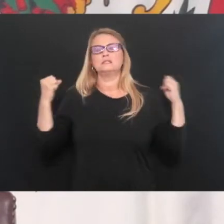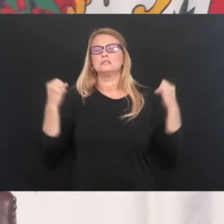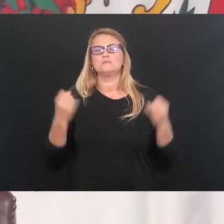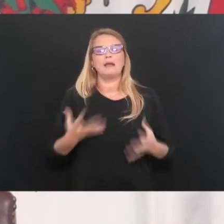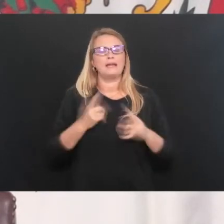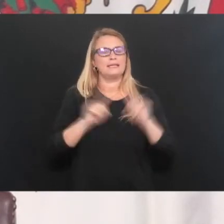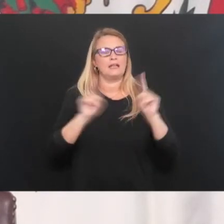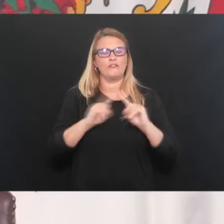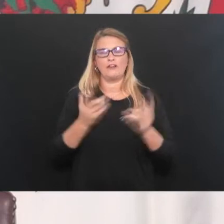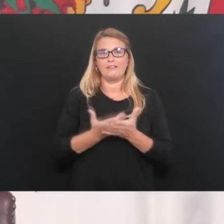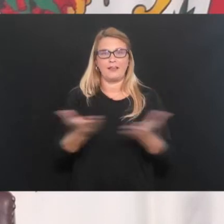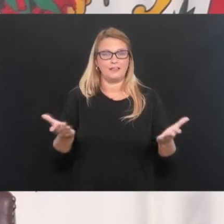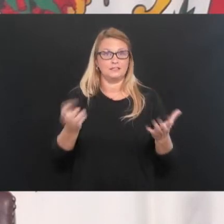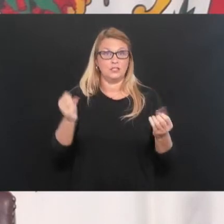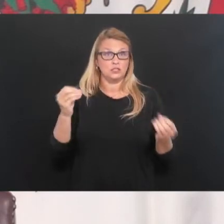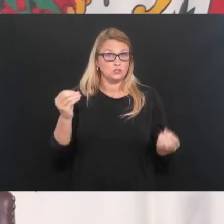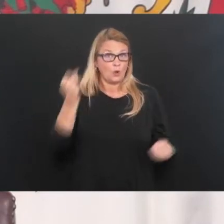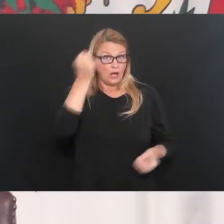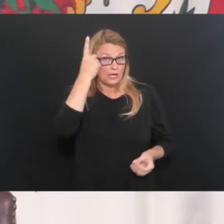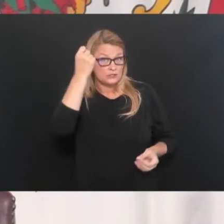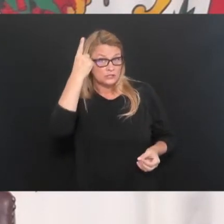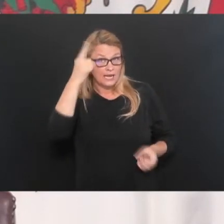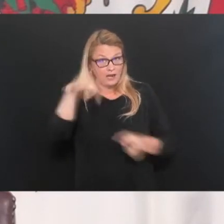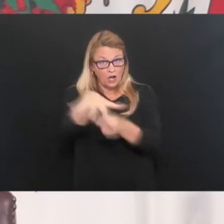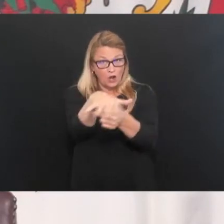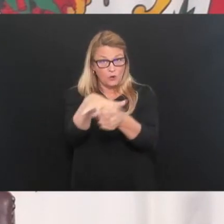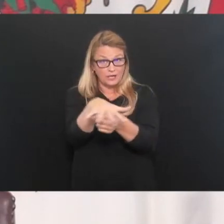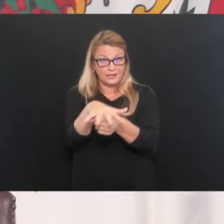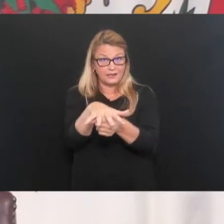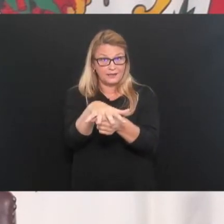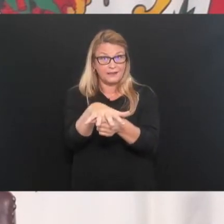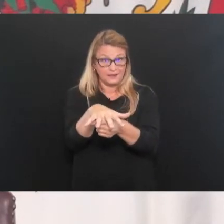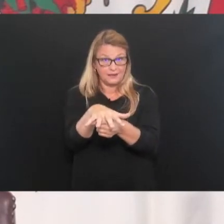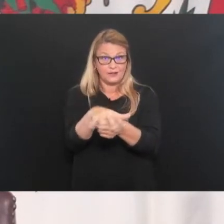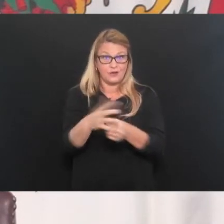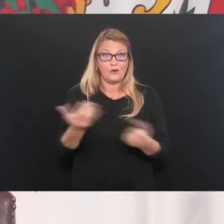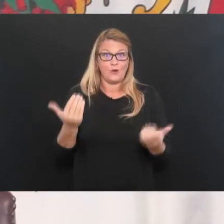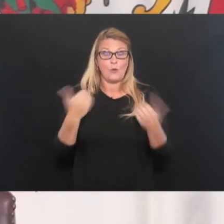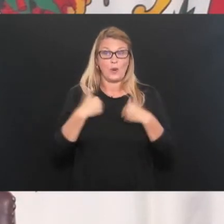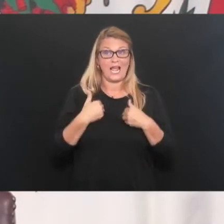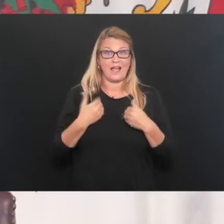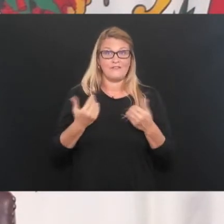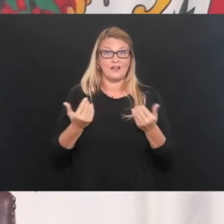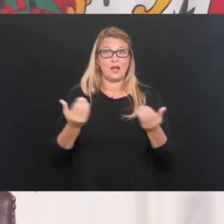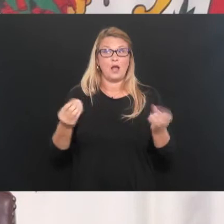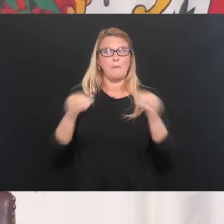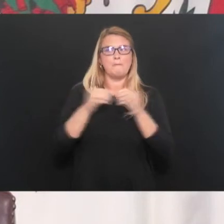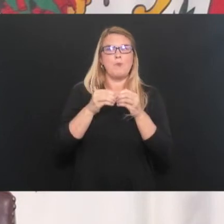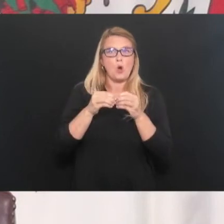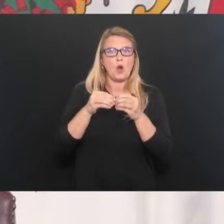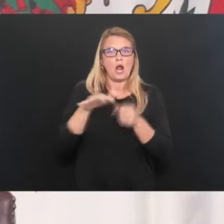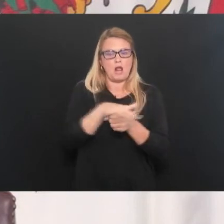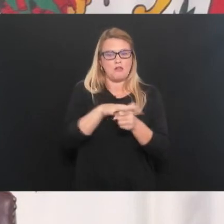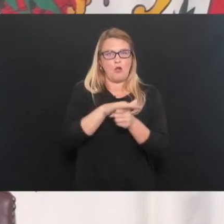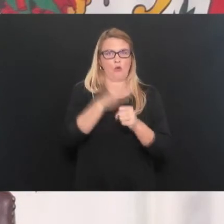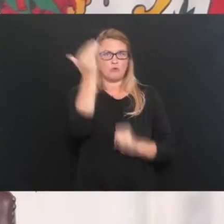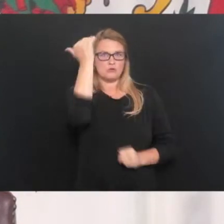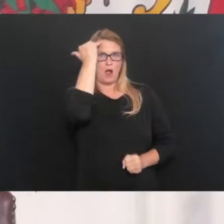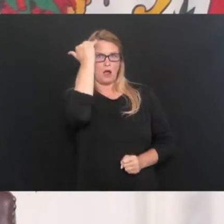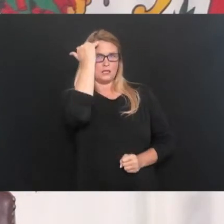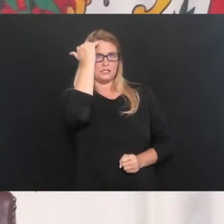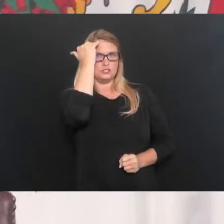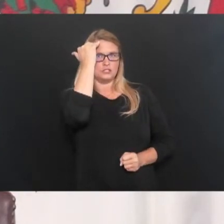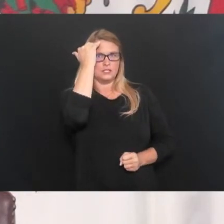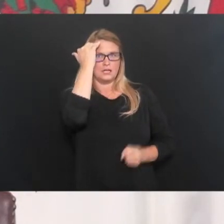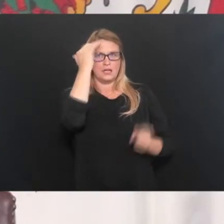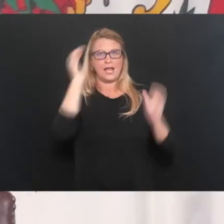bottom line is, locally, we have more local knowledge than we have at the state level to what's